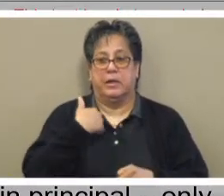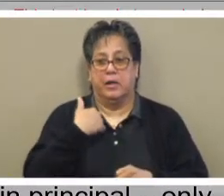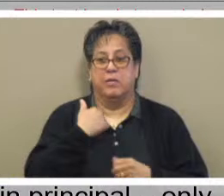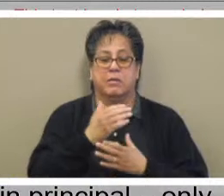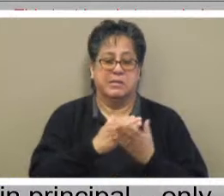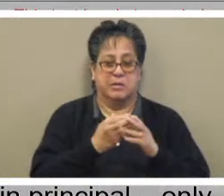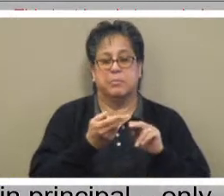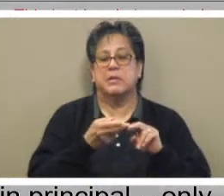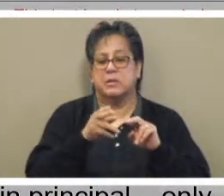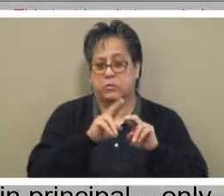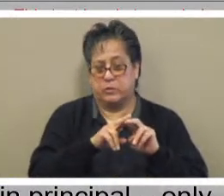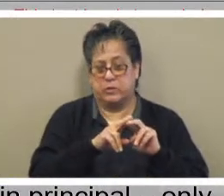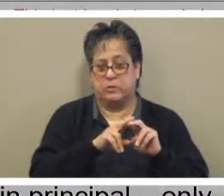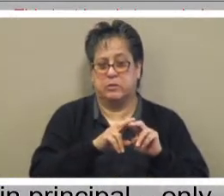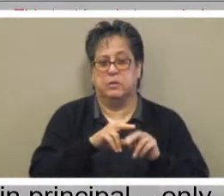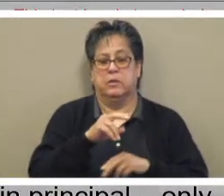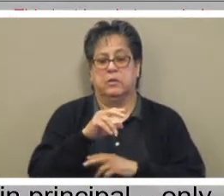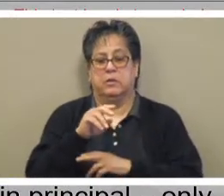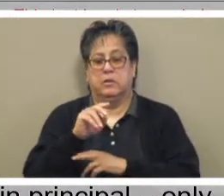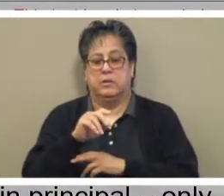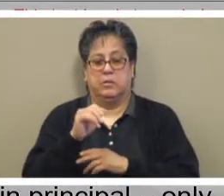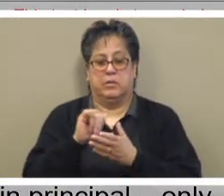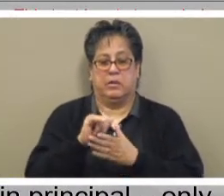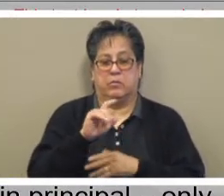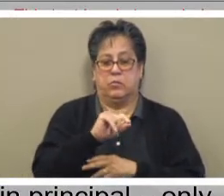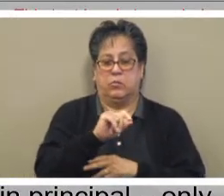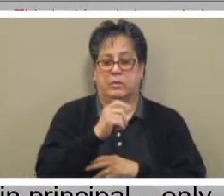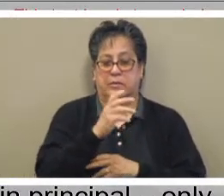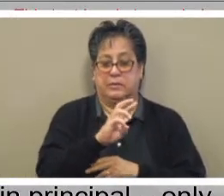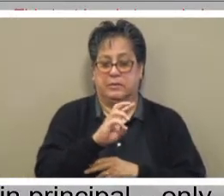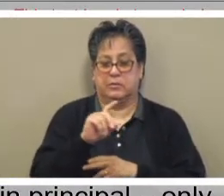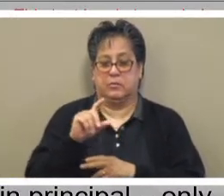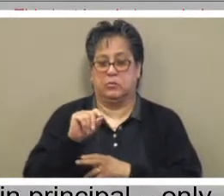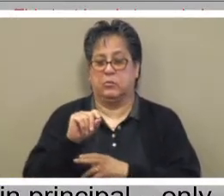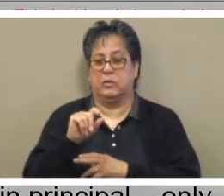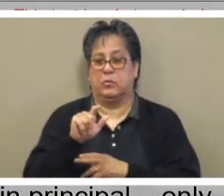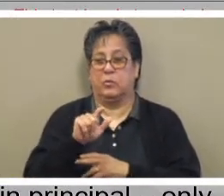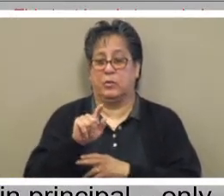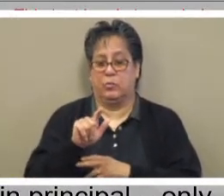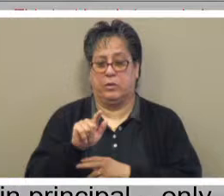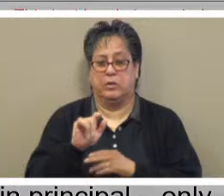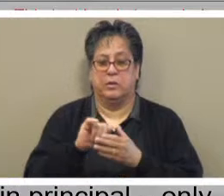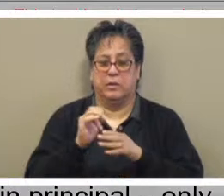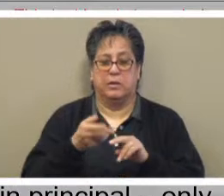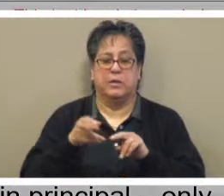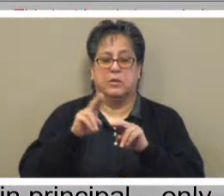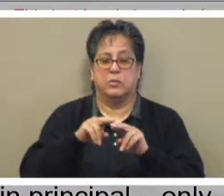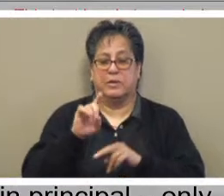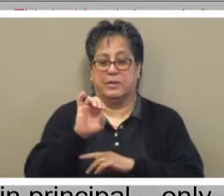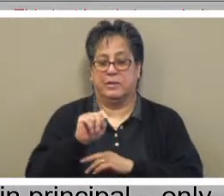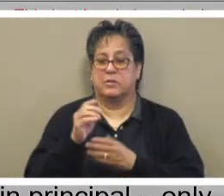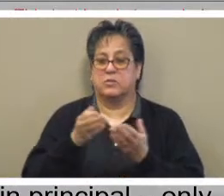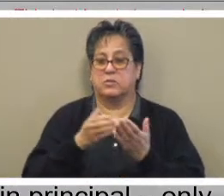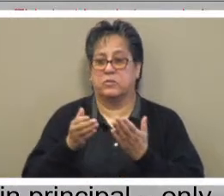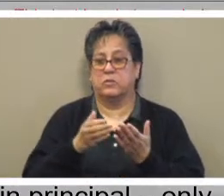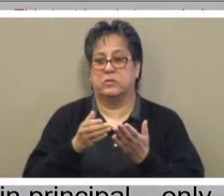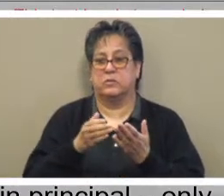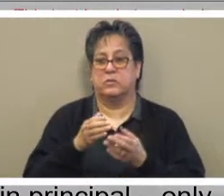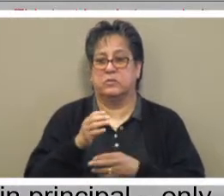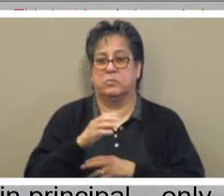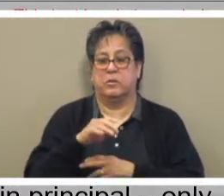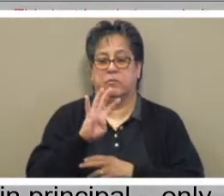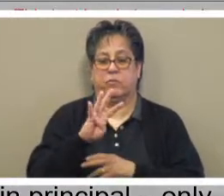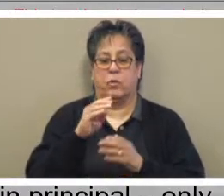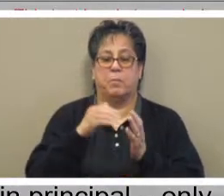some increases related to issuances that were done in 2016 and 2021. That's going to increase our debt service amount by a little over